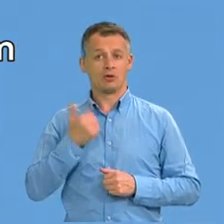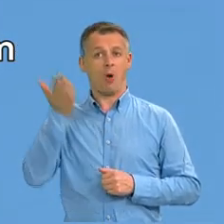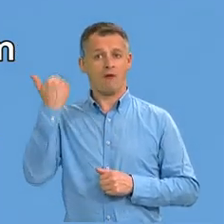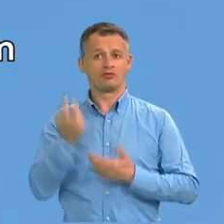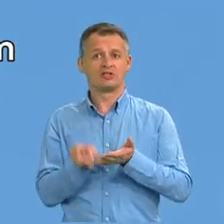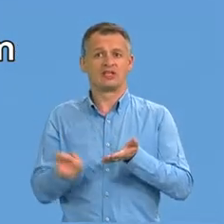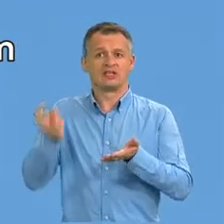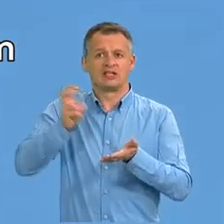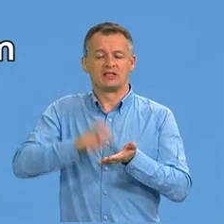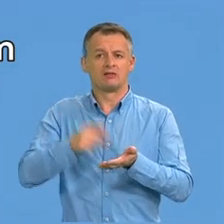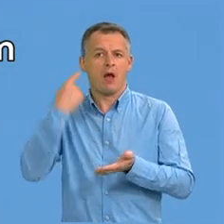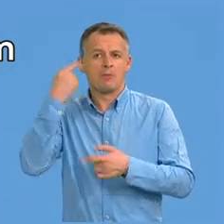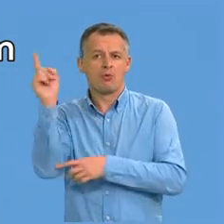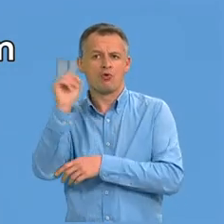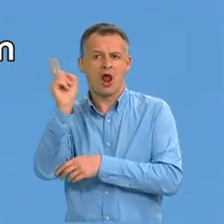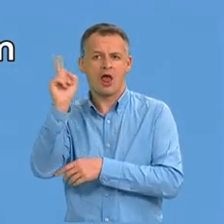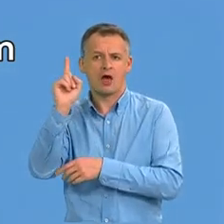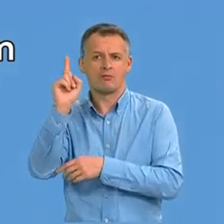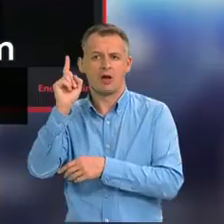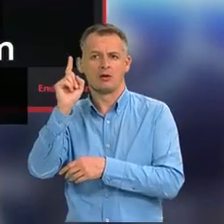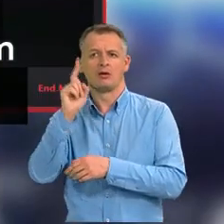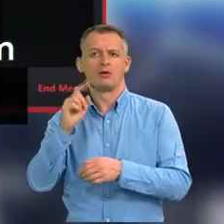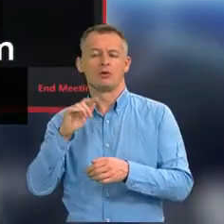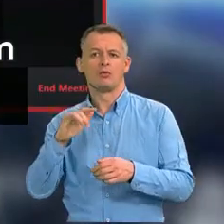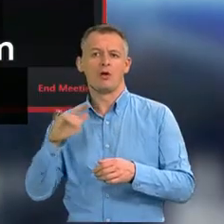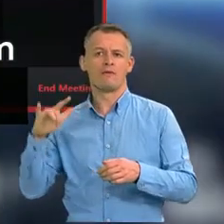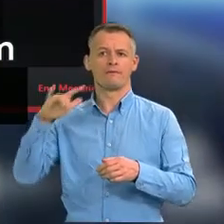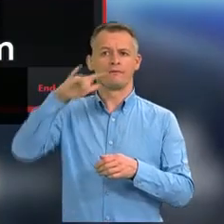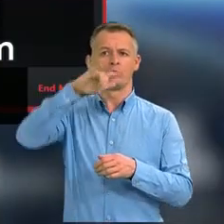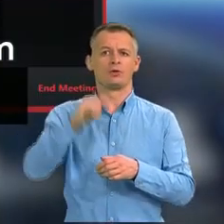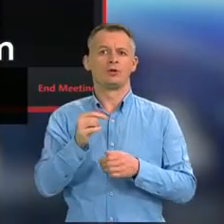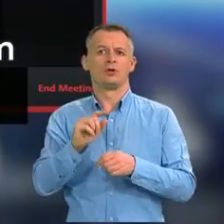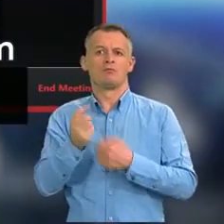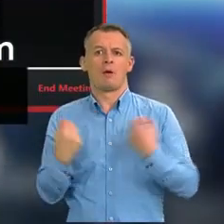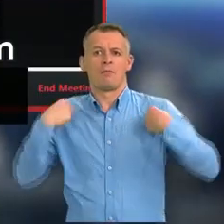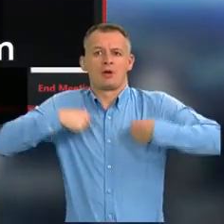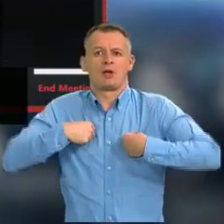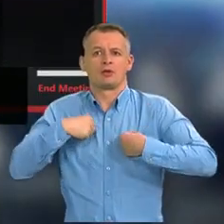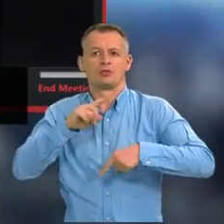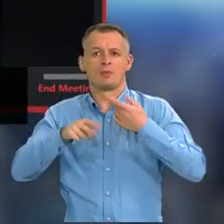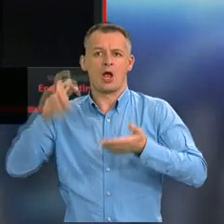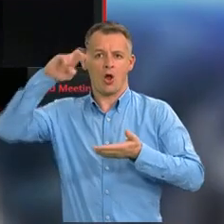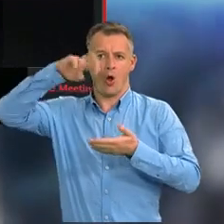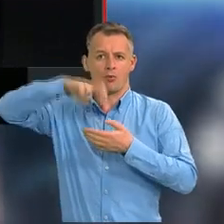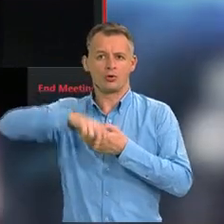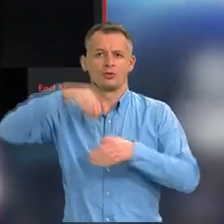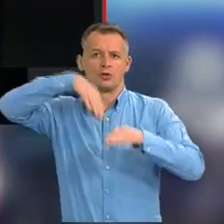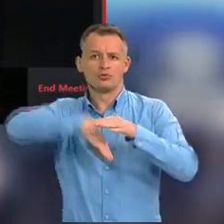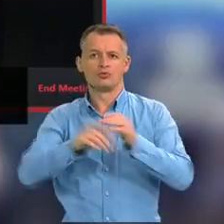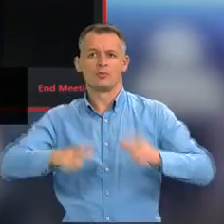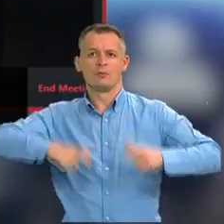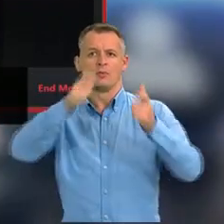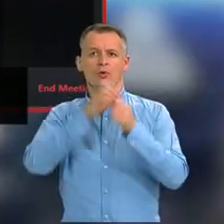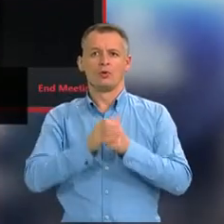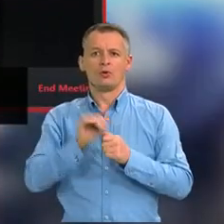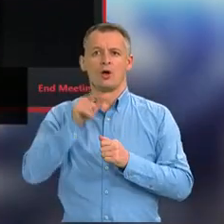awoken by air raid siren and got dressed and went downstairs to the ground floor because it's